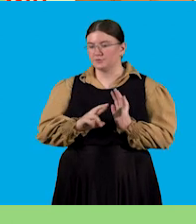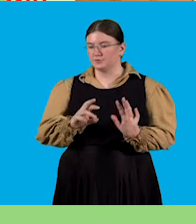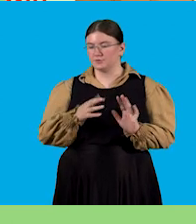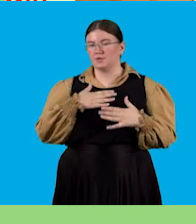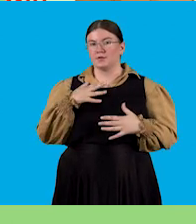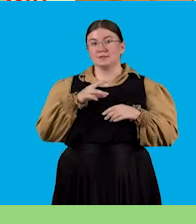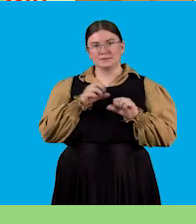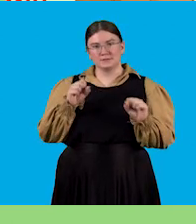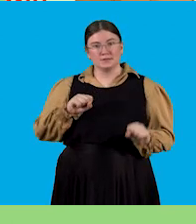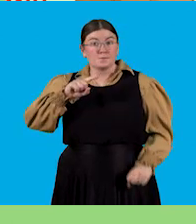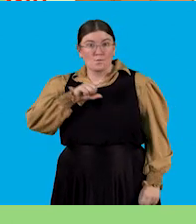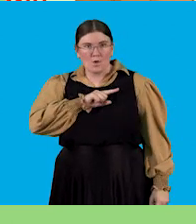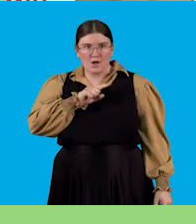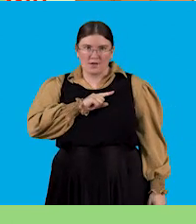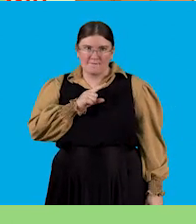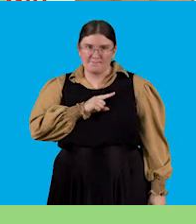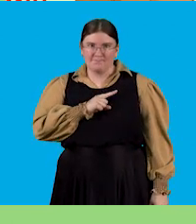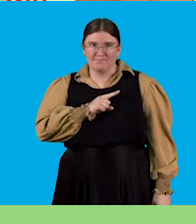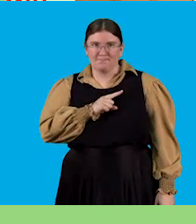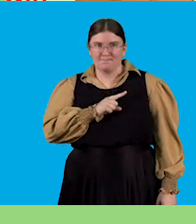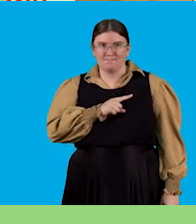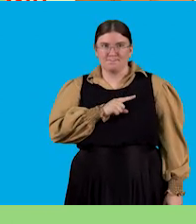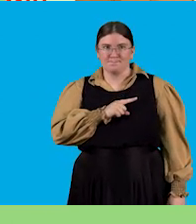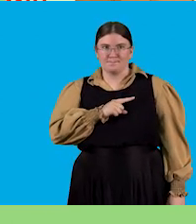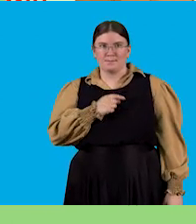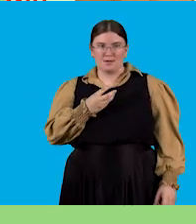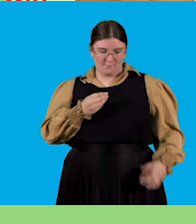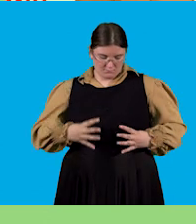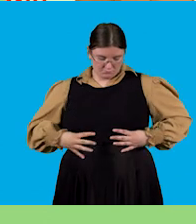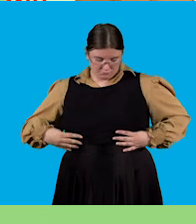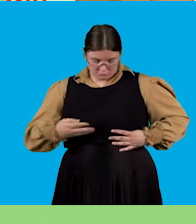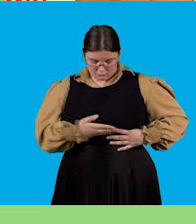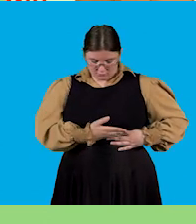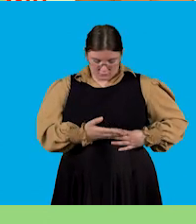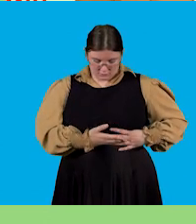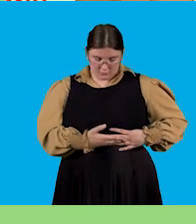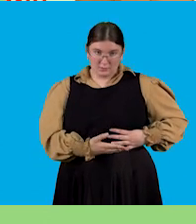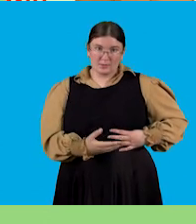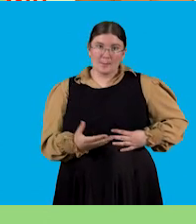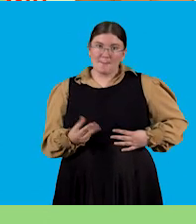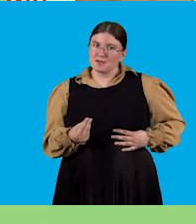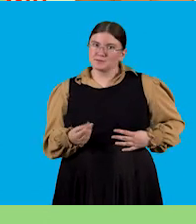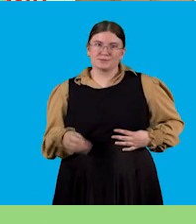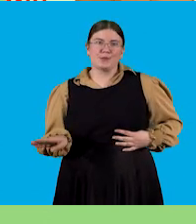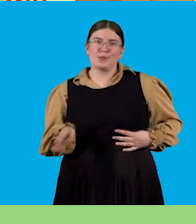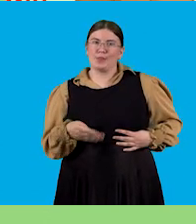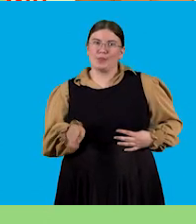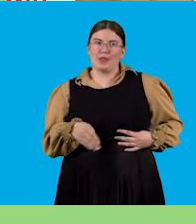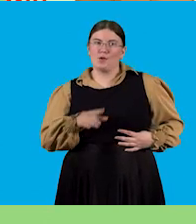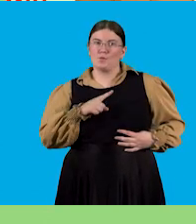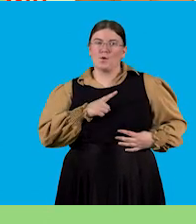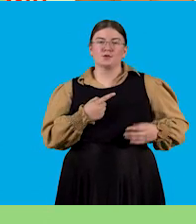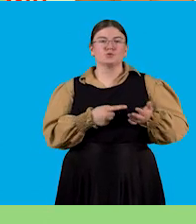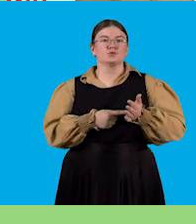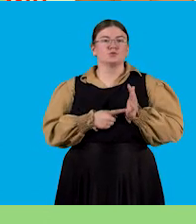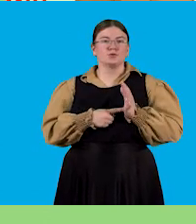representation of the respiratory system would be, there are no intercostal muscles to show that